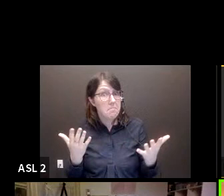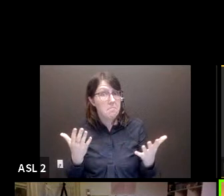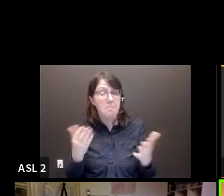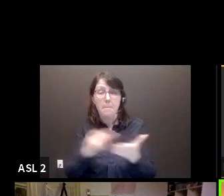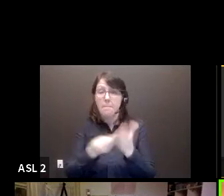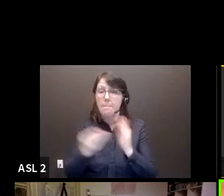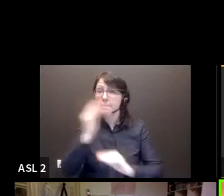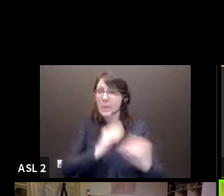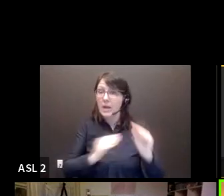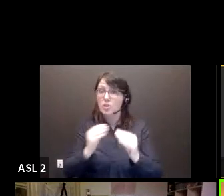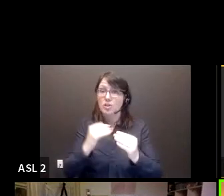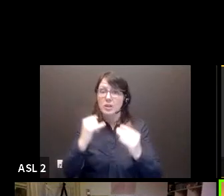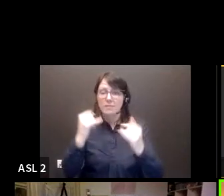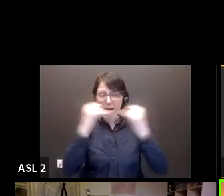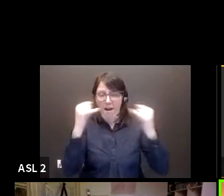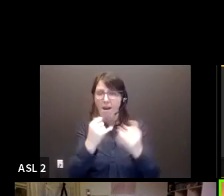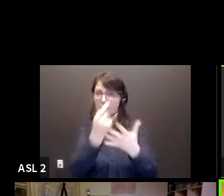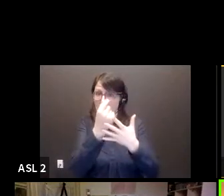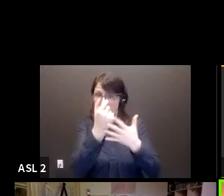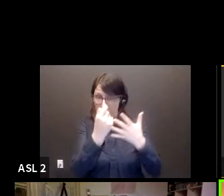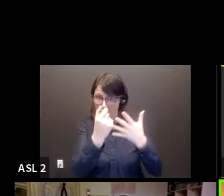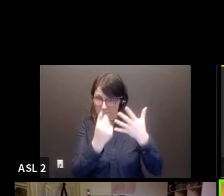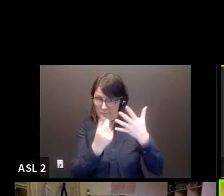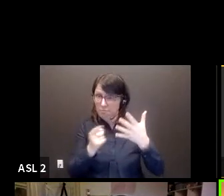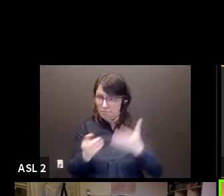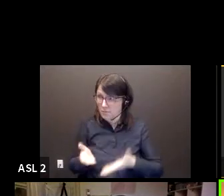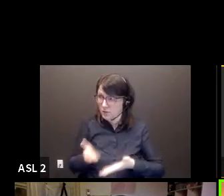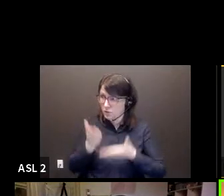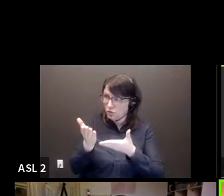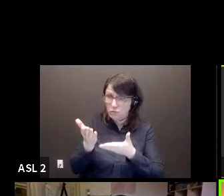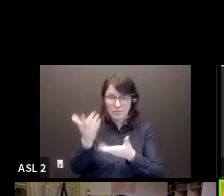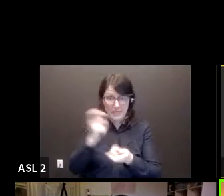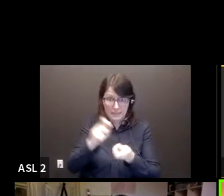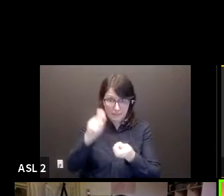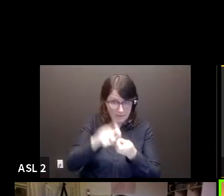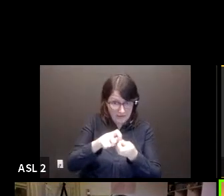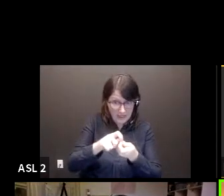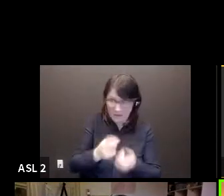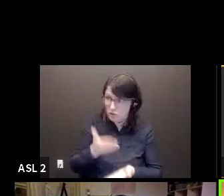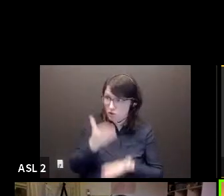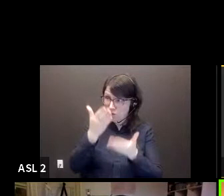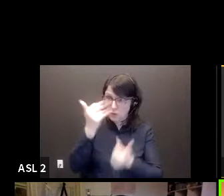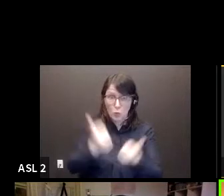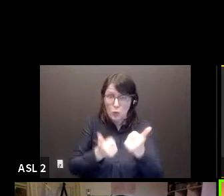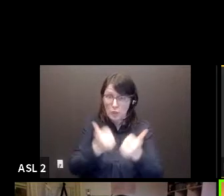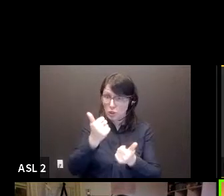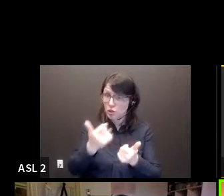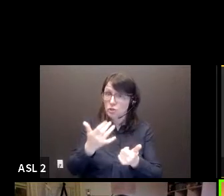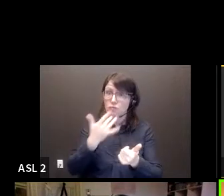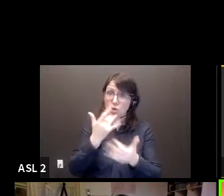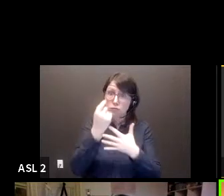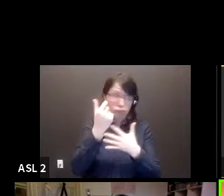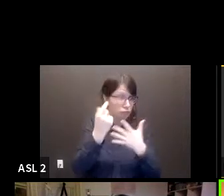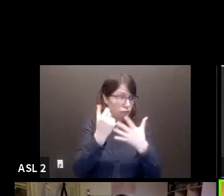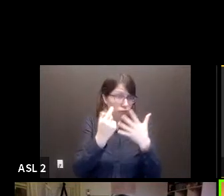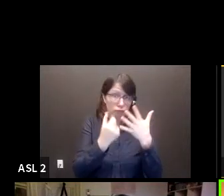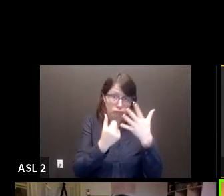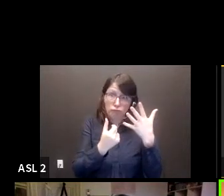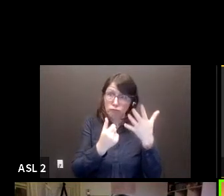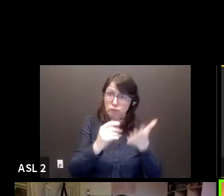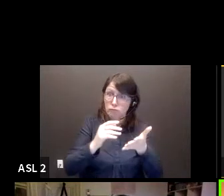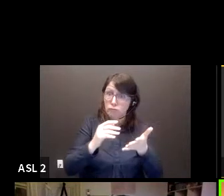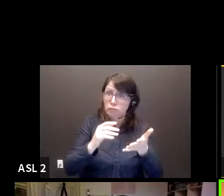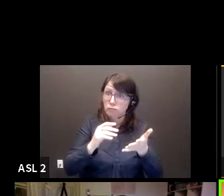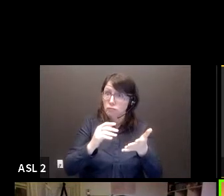i wondered if you had any specific uh suggestions what line items you think we should be striking from the